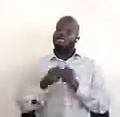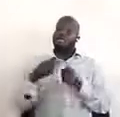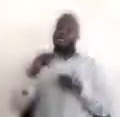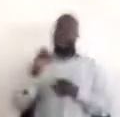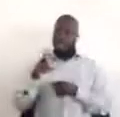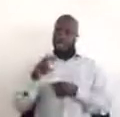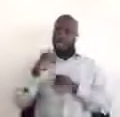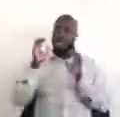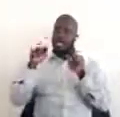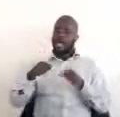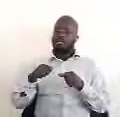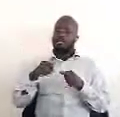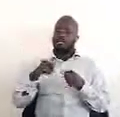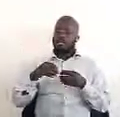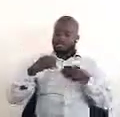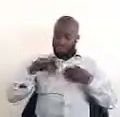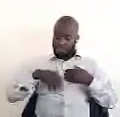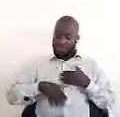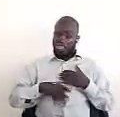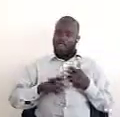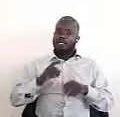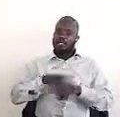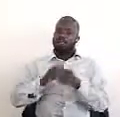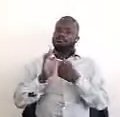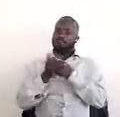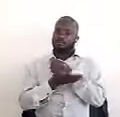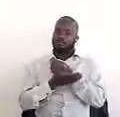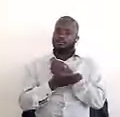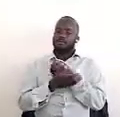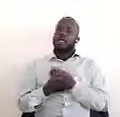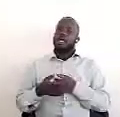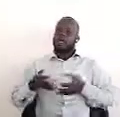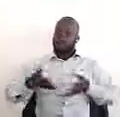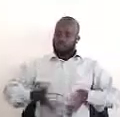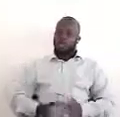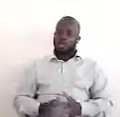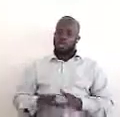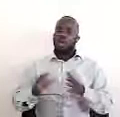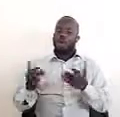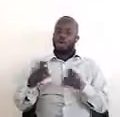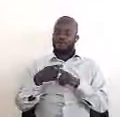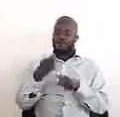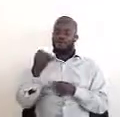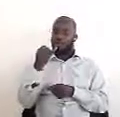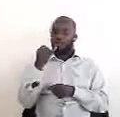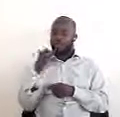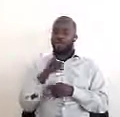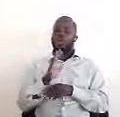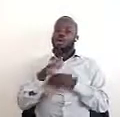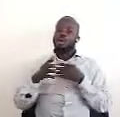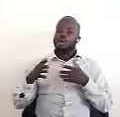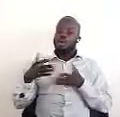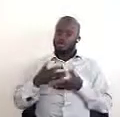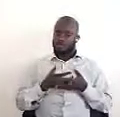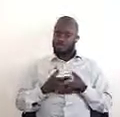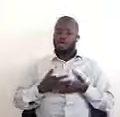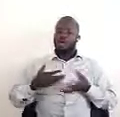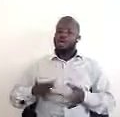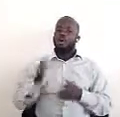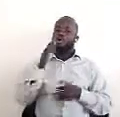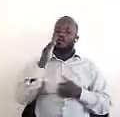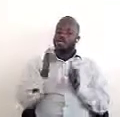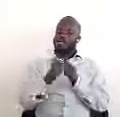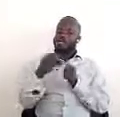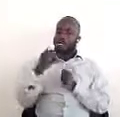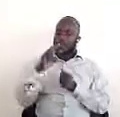can be transmitted from mother to child during pregnancy, labor and delivery, and from breastfeeding. All babies